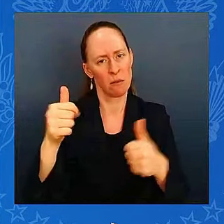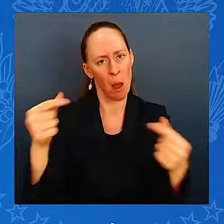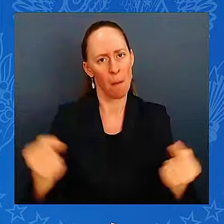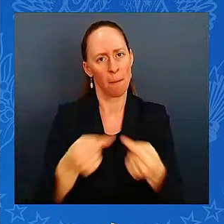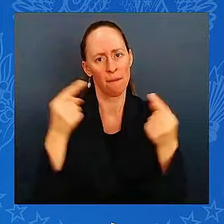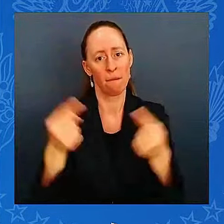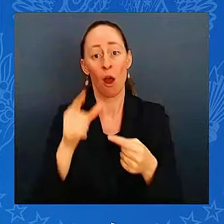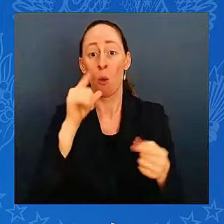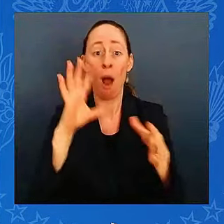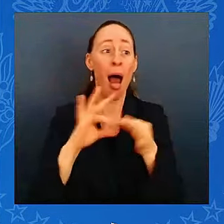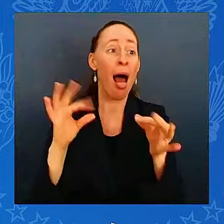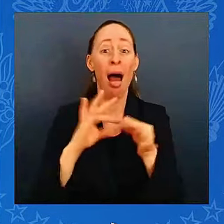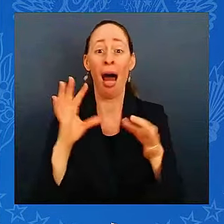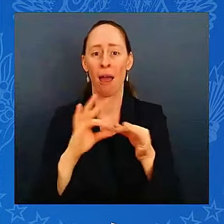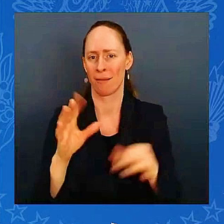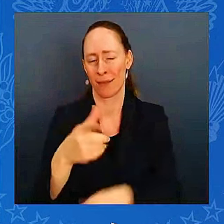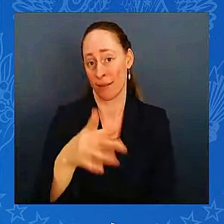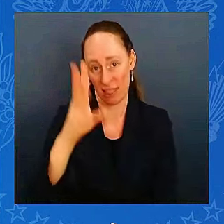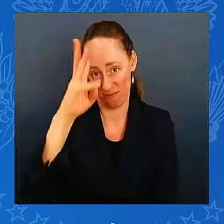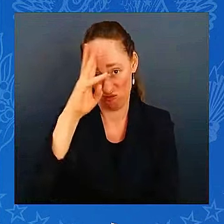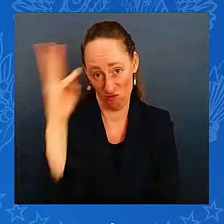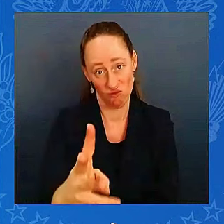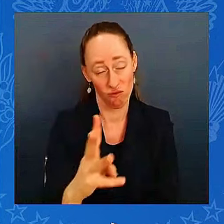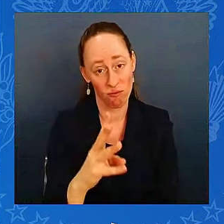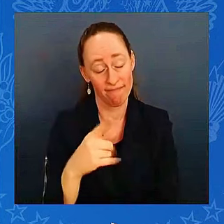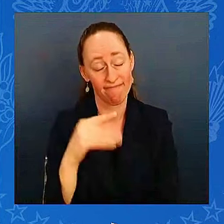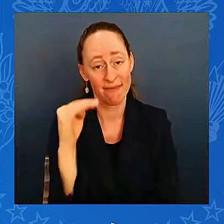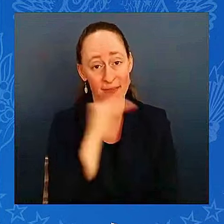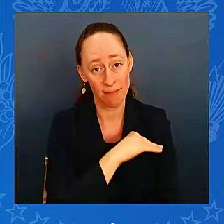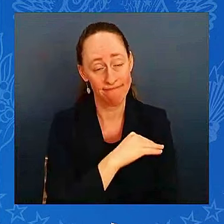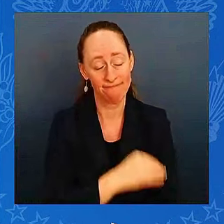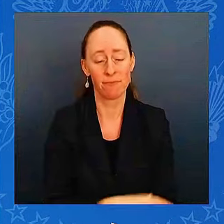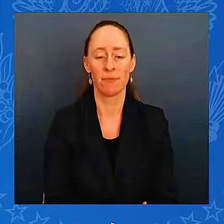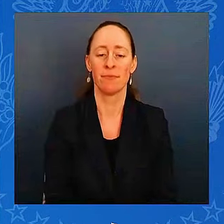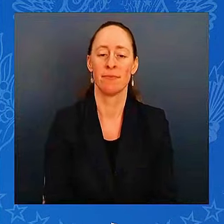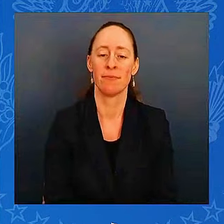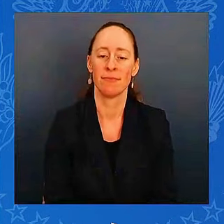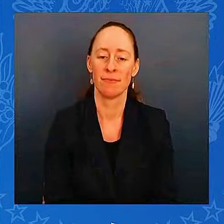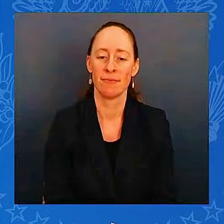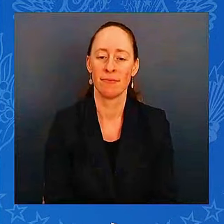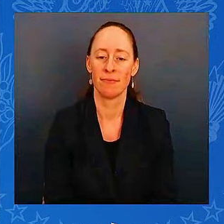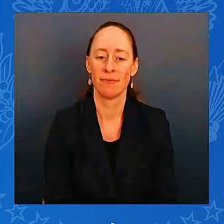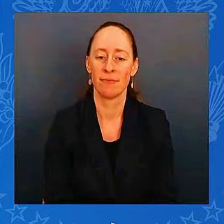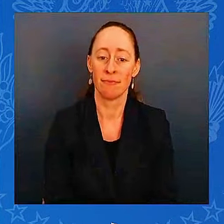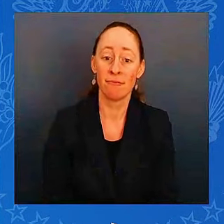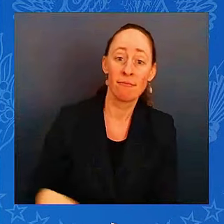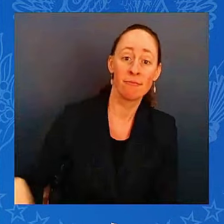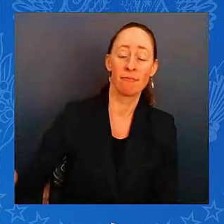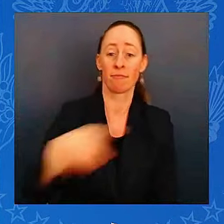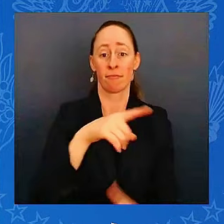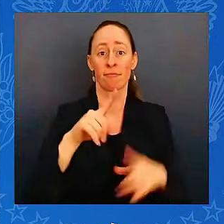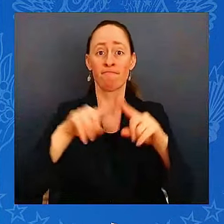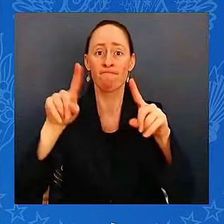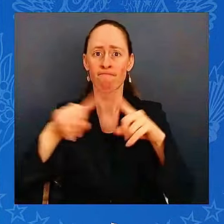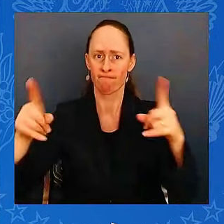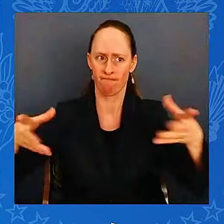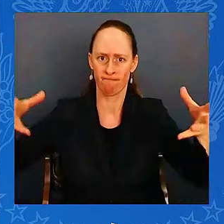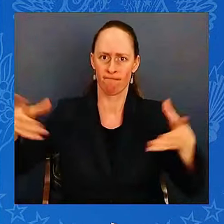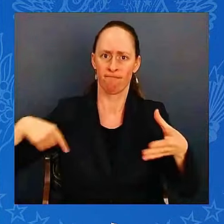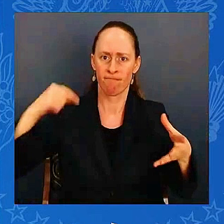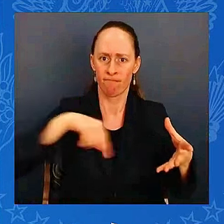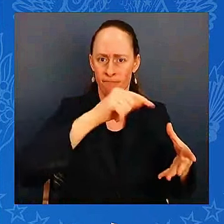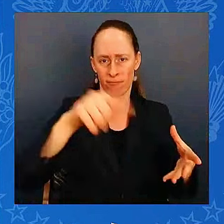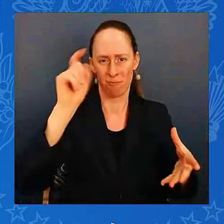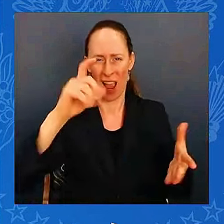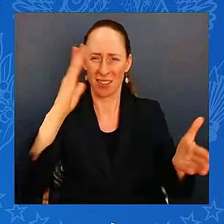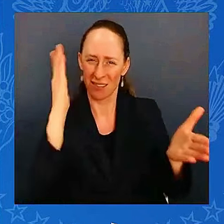Institutions must do whatever they can to fight against the production and trafficking of drugs, invest in